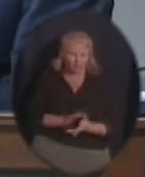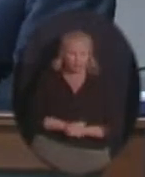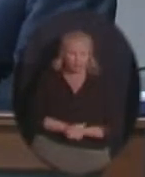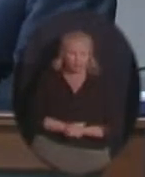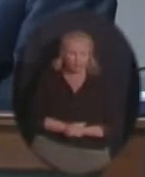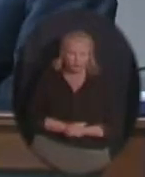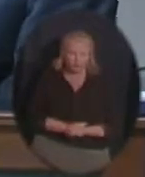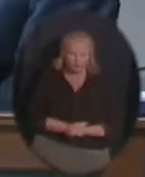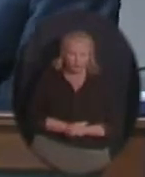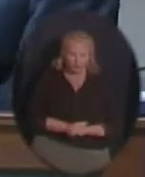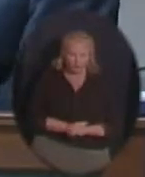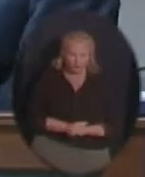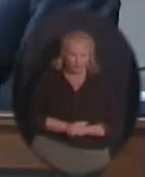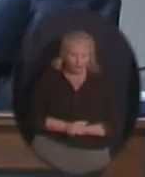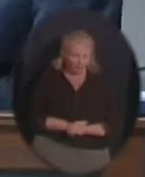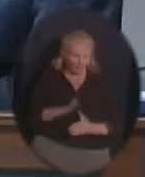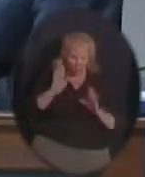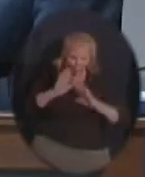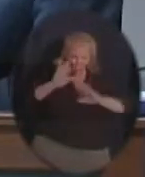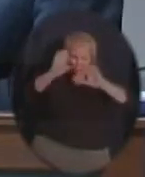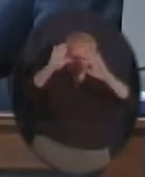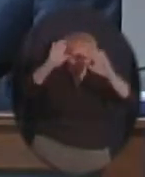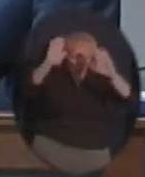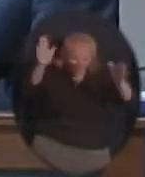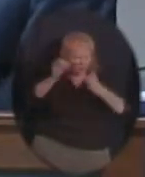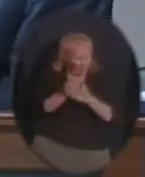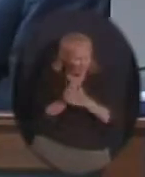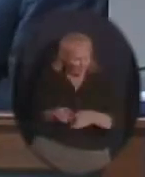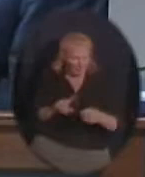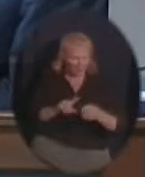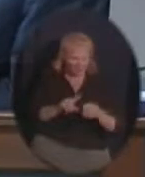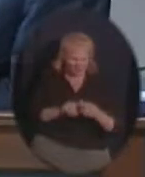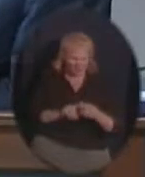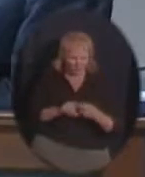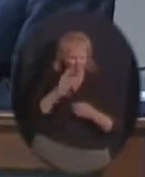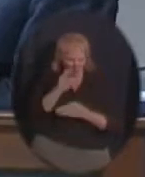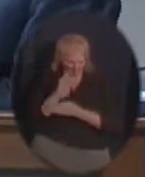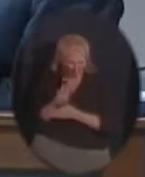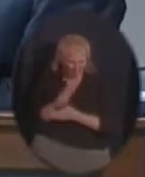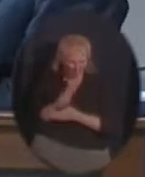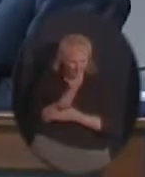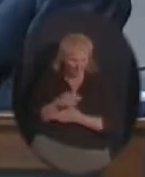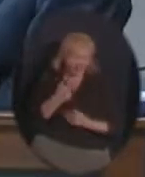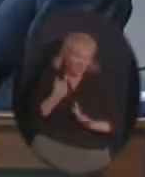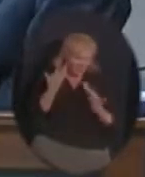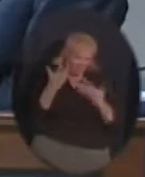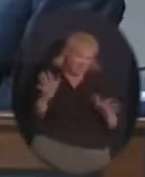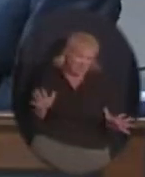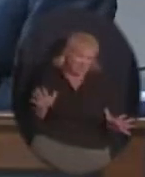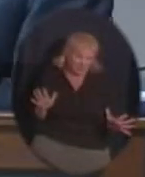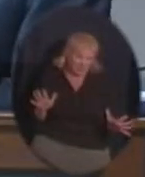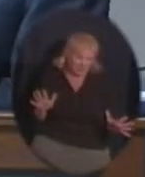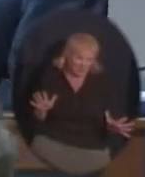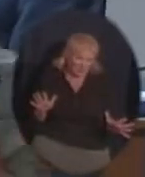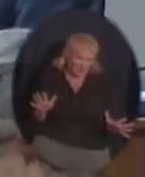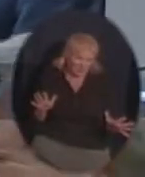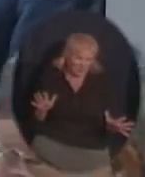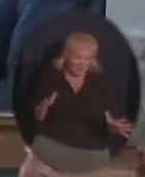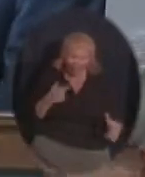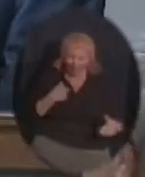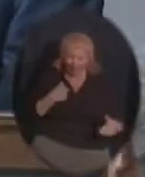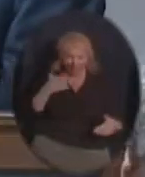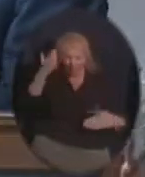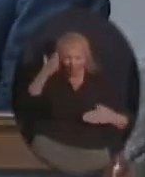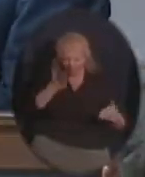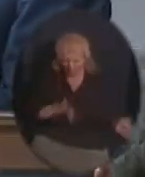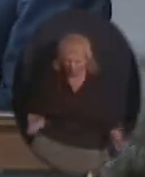Which is a great lead-in, because that was all I was going to say on the process, and lead into introducing Mr. Charlesworth, who's